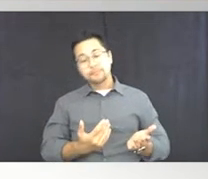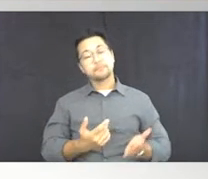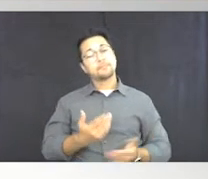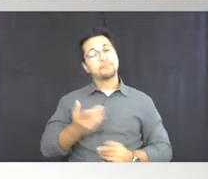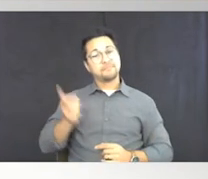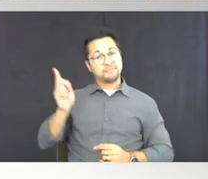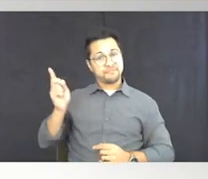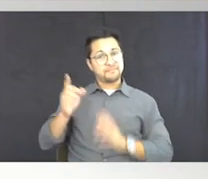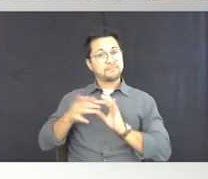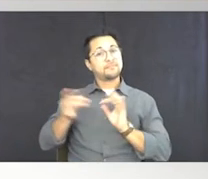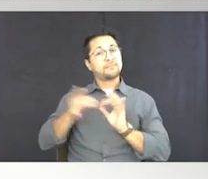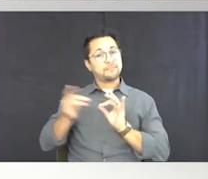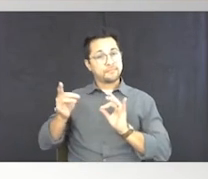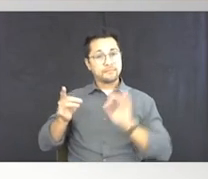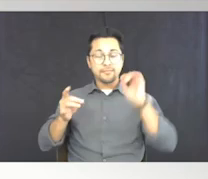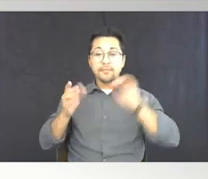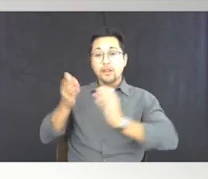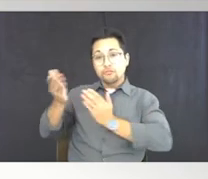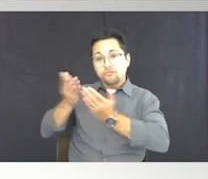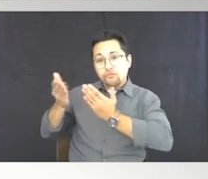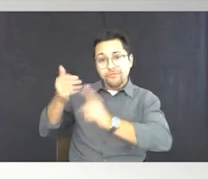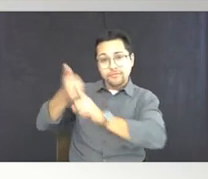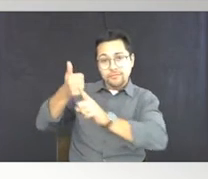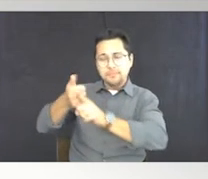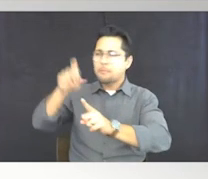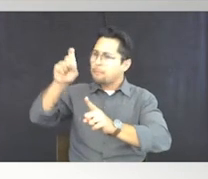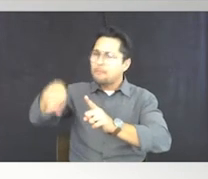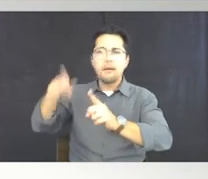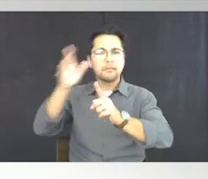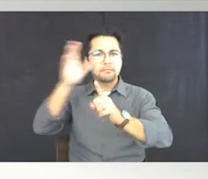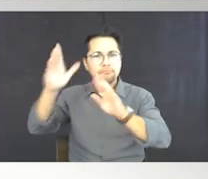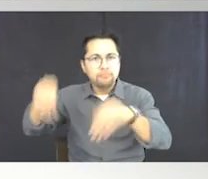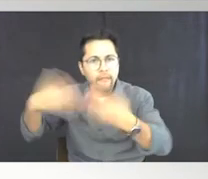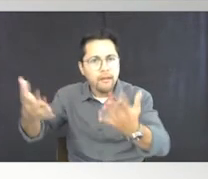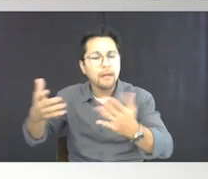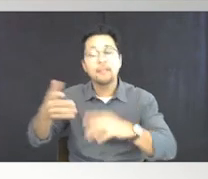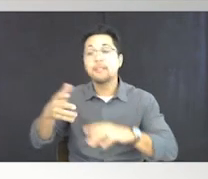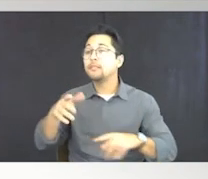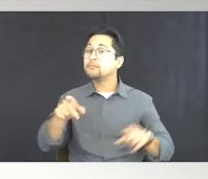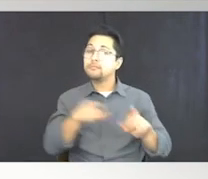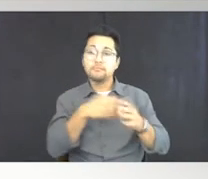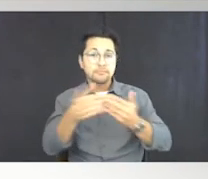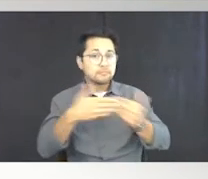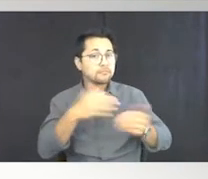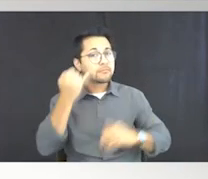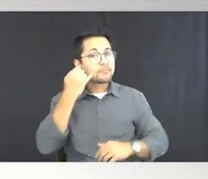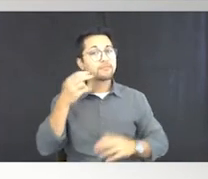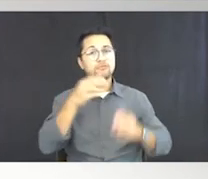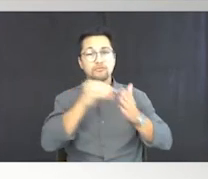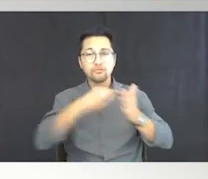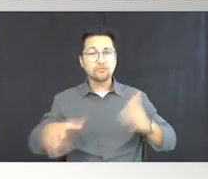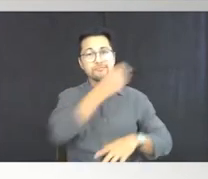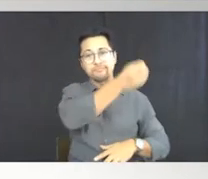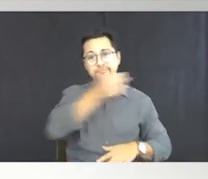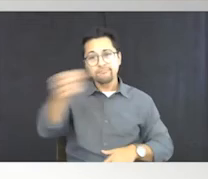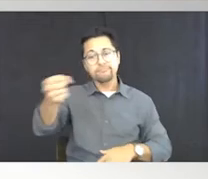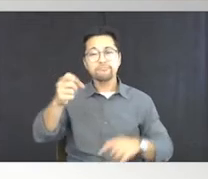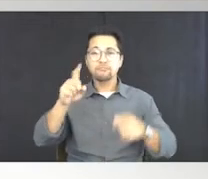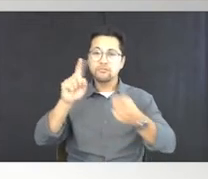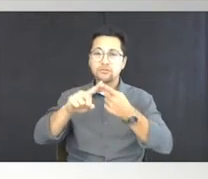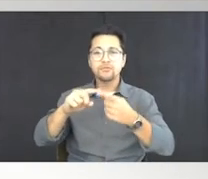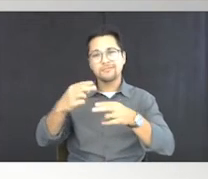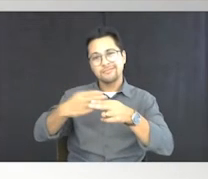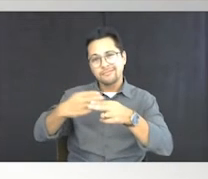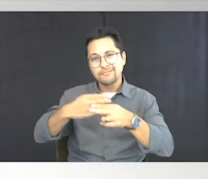this is saying, again, that services must be provided, including if the student is moved to an interim alternative